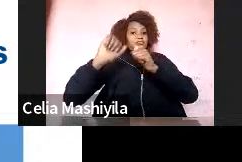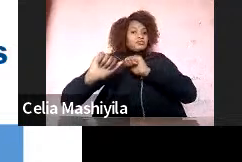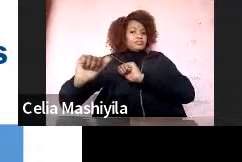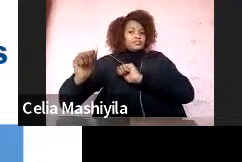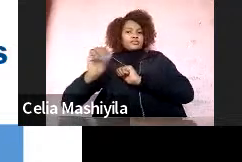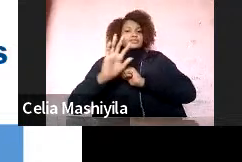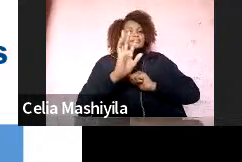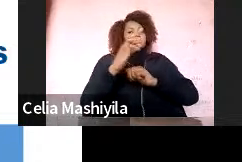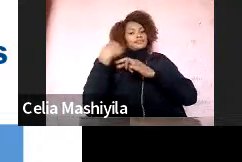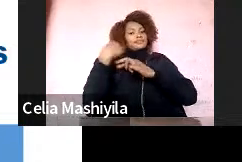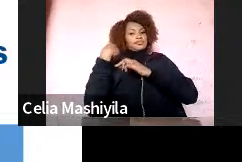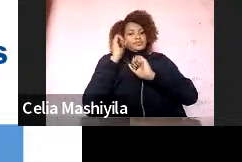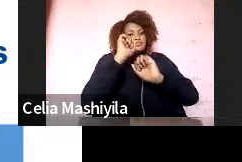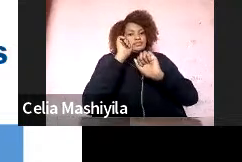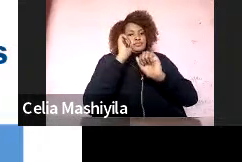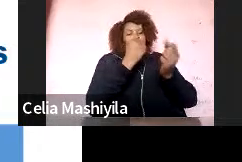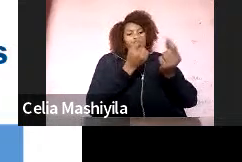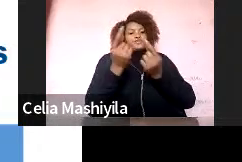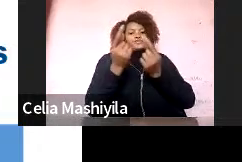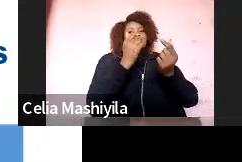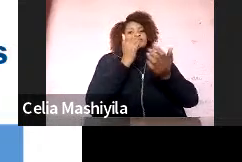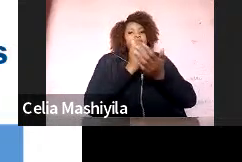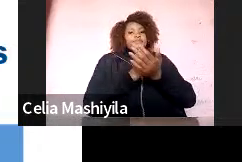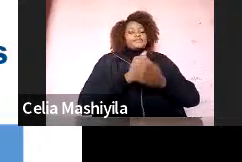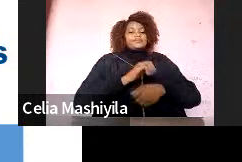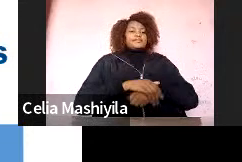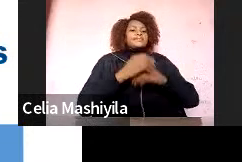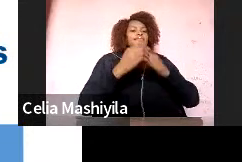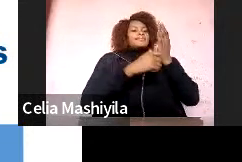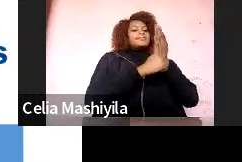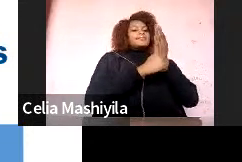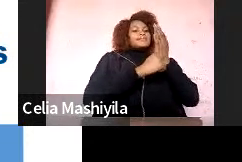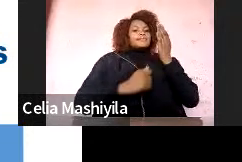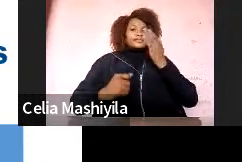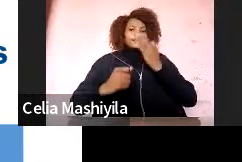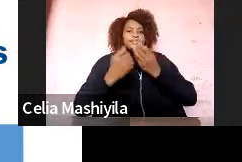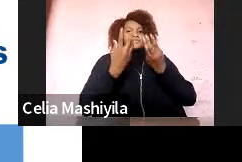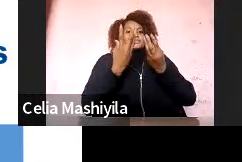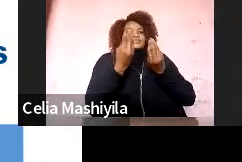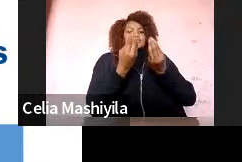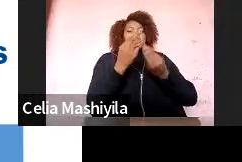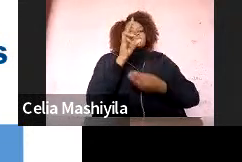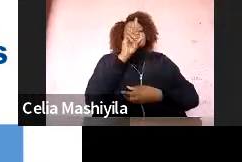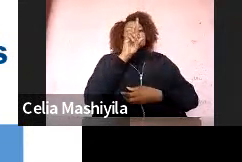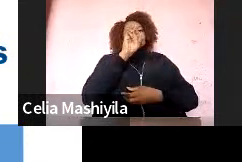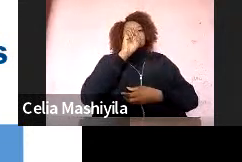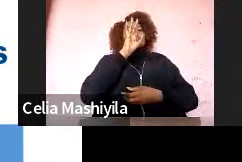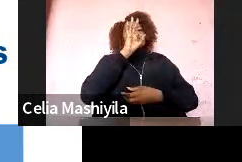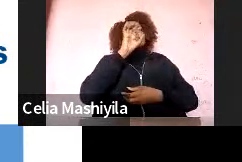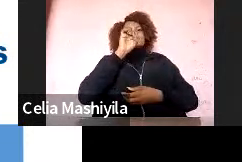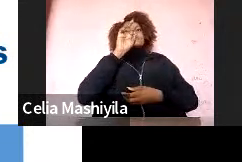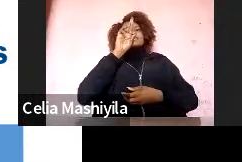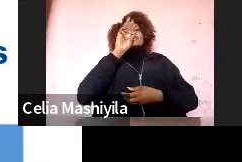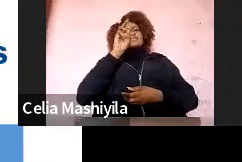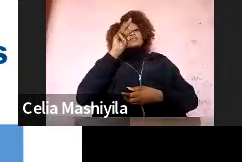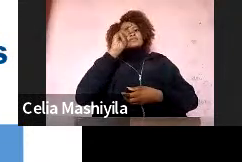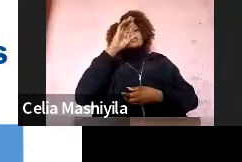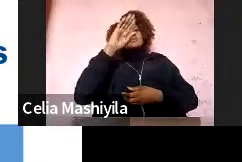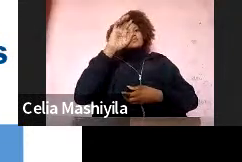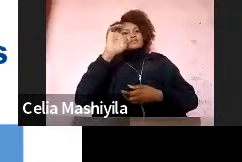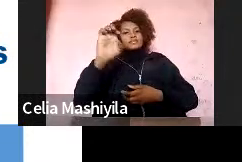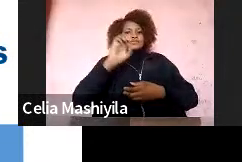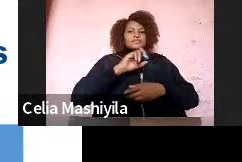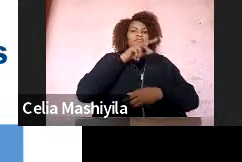The safeguarding of your tax reference number, your e-filing, Mobi app, username and password, it's